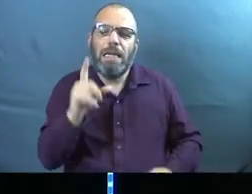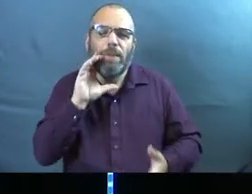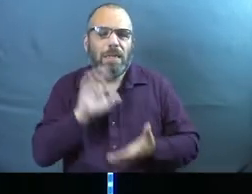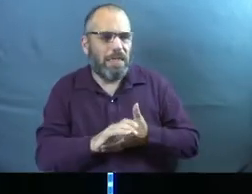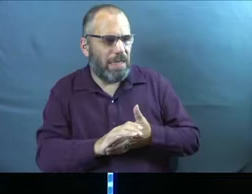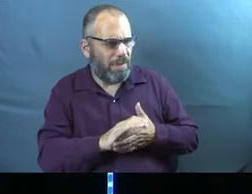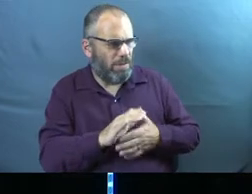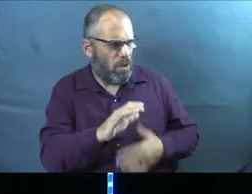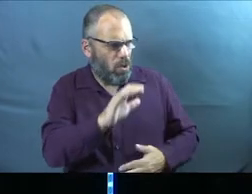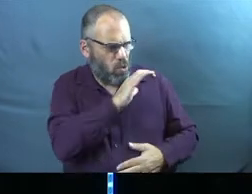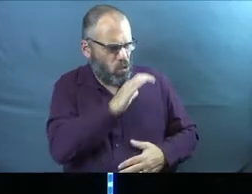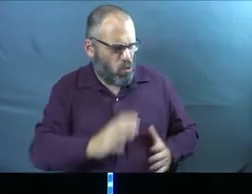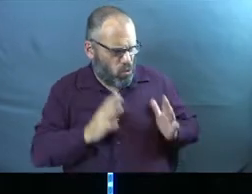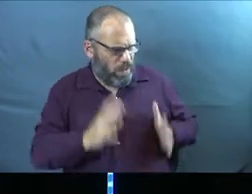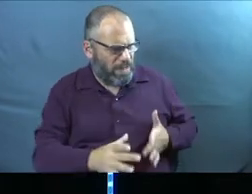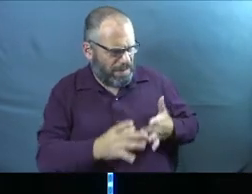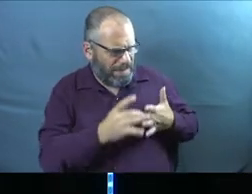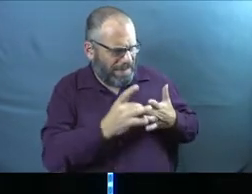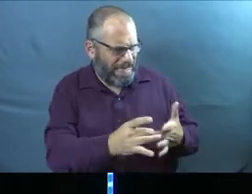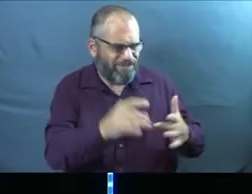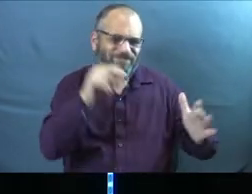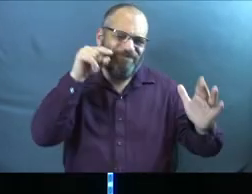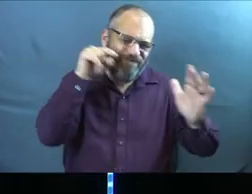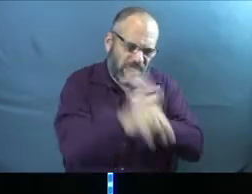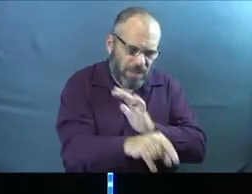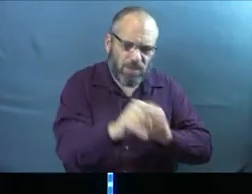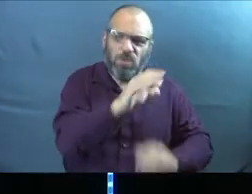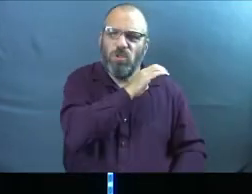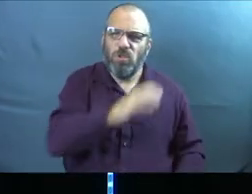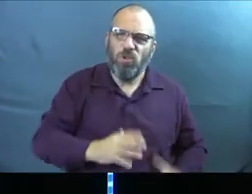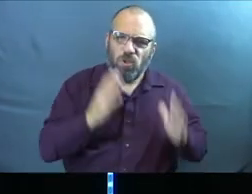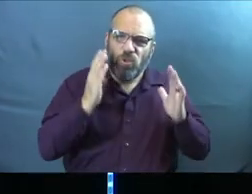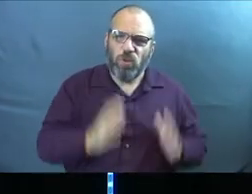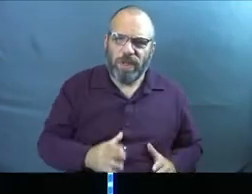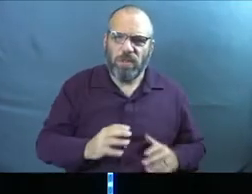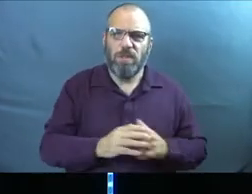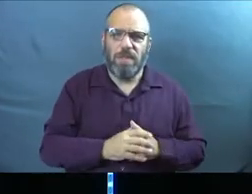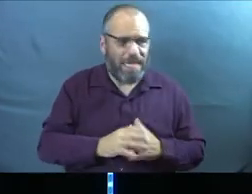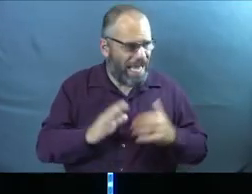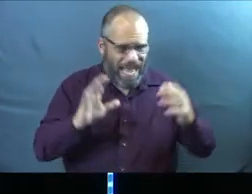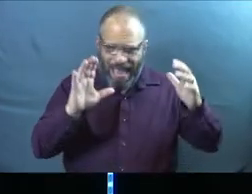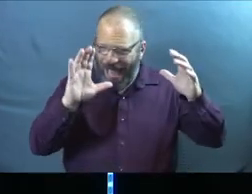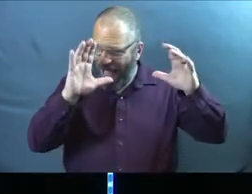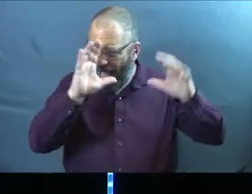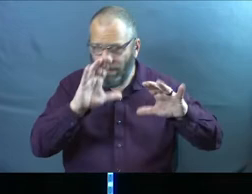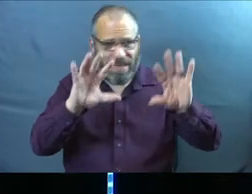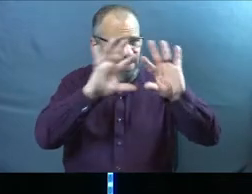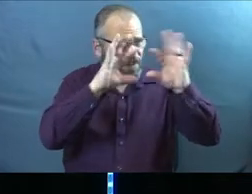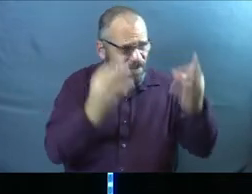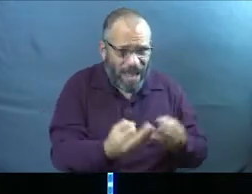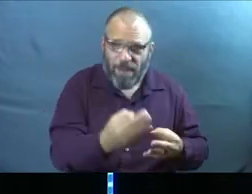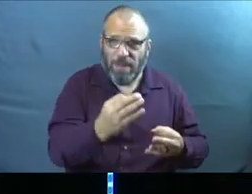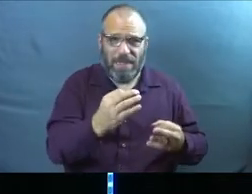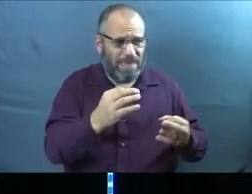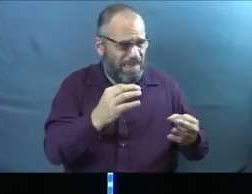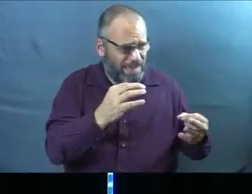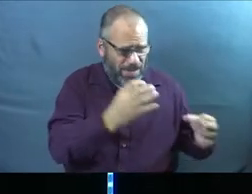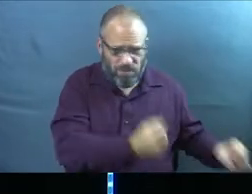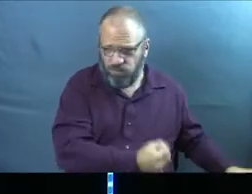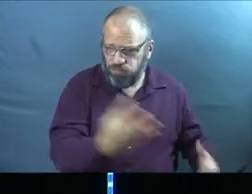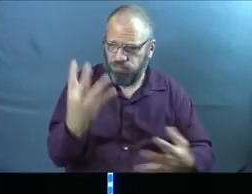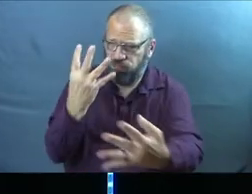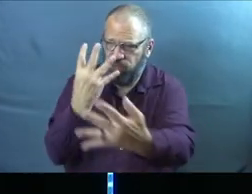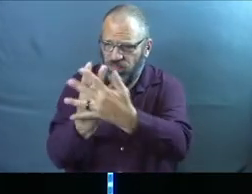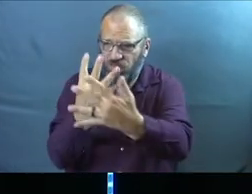so he physically had them killed, for real. And he went to whole families of Christians and had them thrown